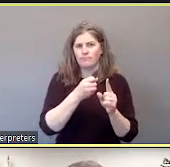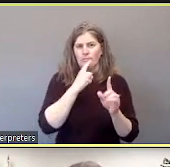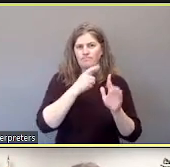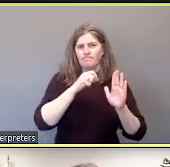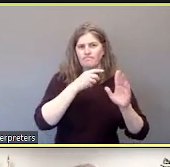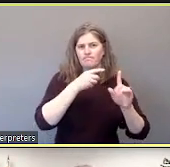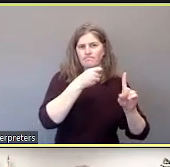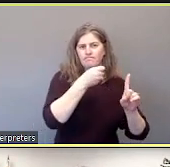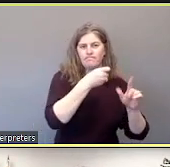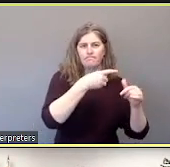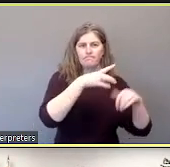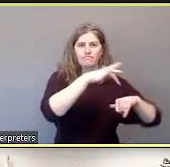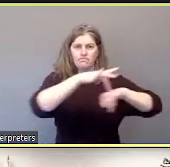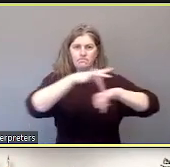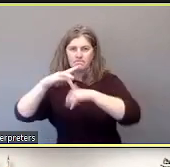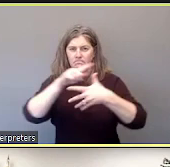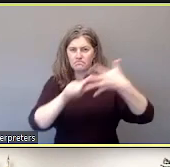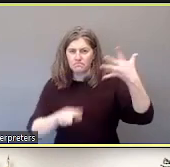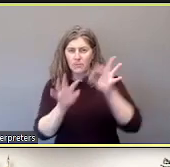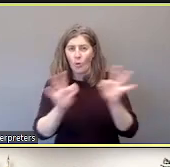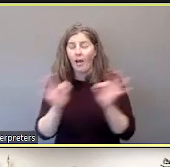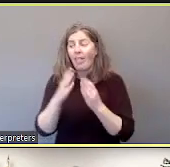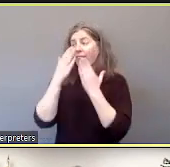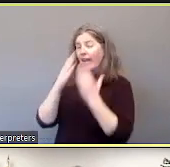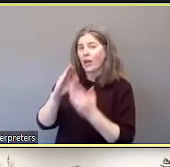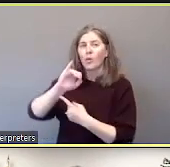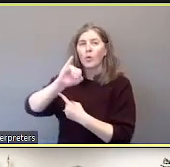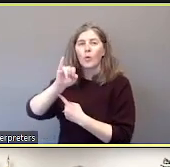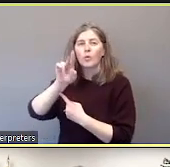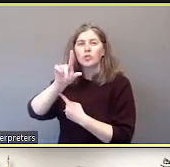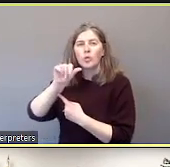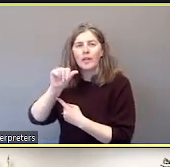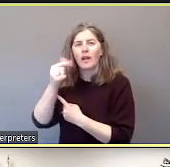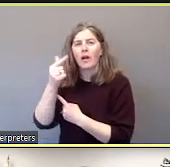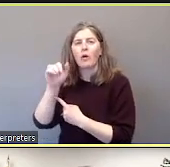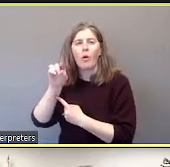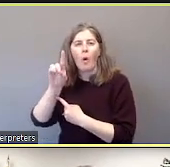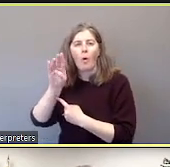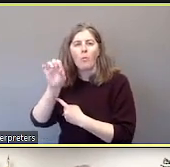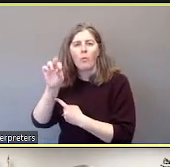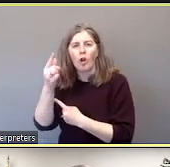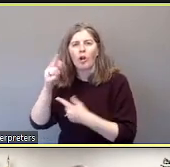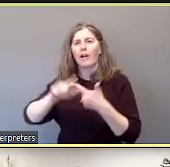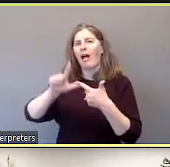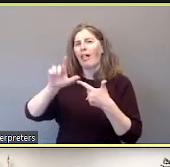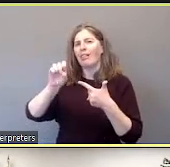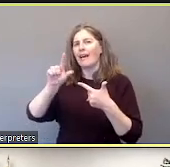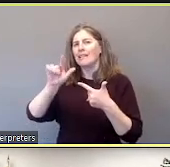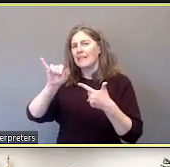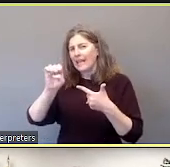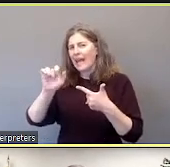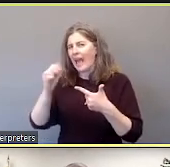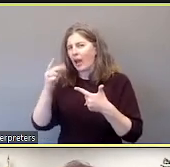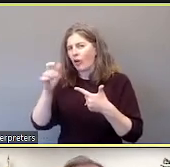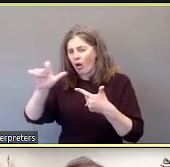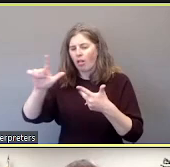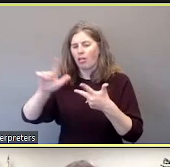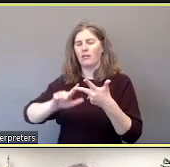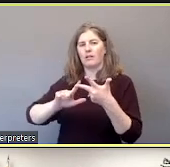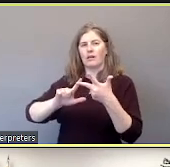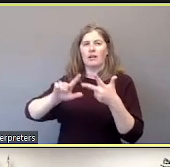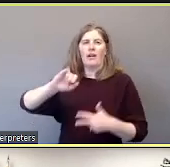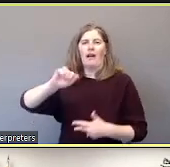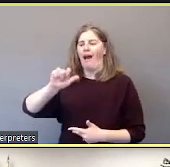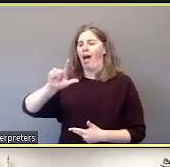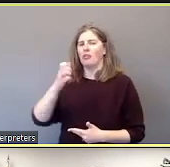Just want to thank Julia Goldberg, Algernon Diamasa, Leslie Engel for your advanced questions.